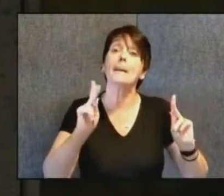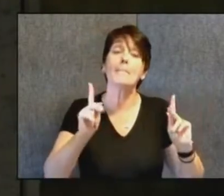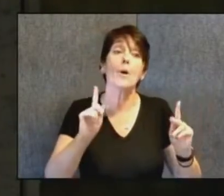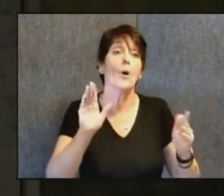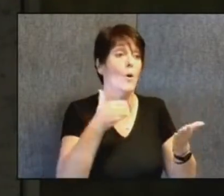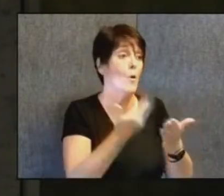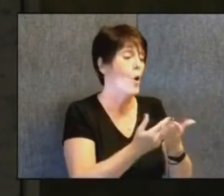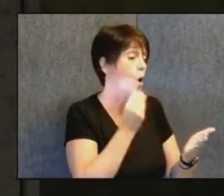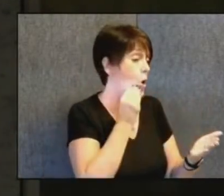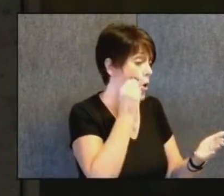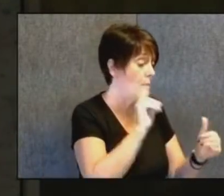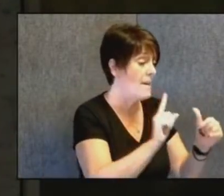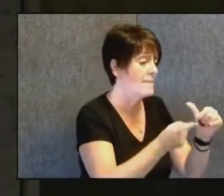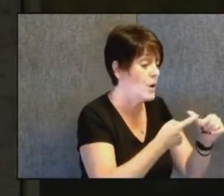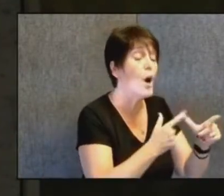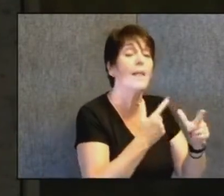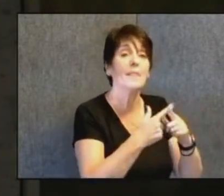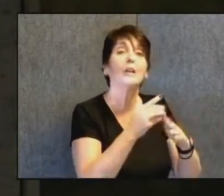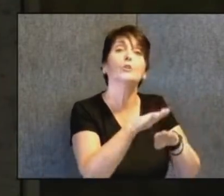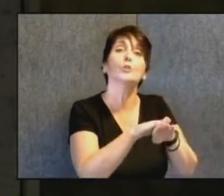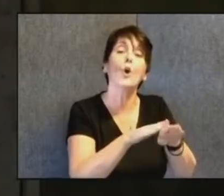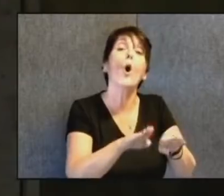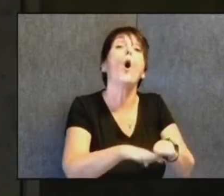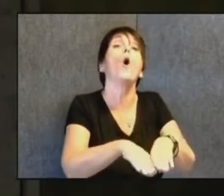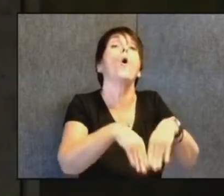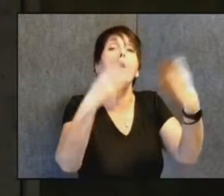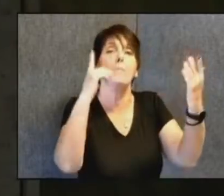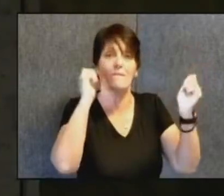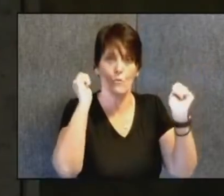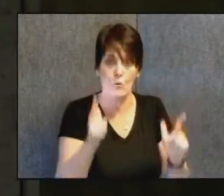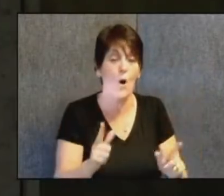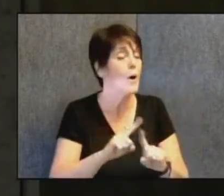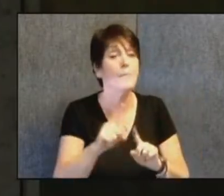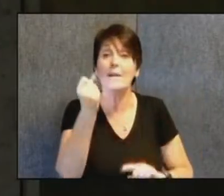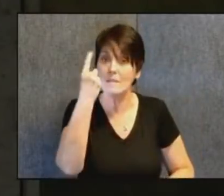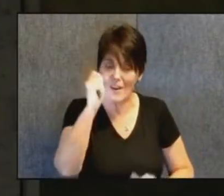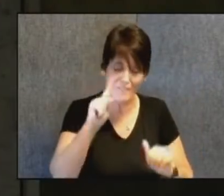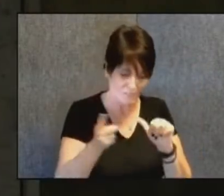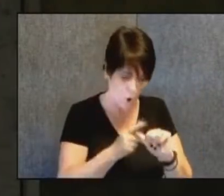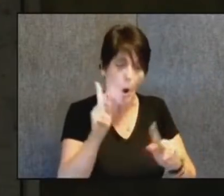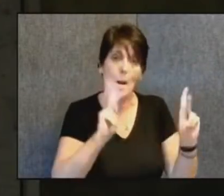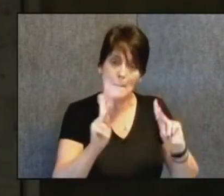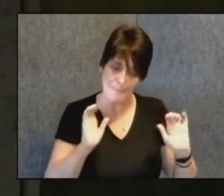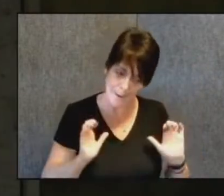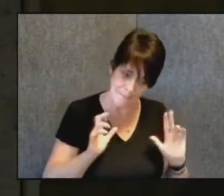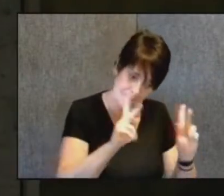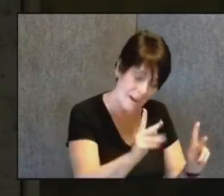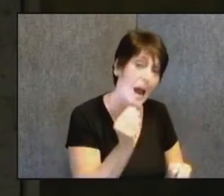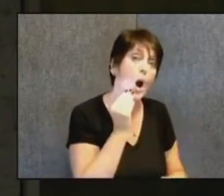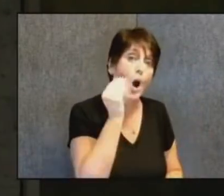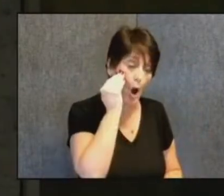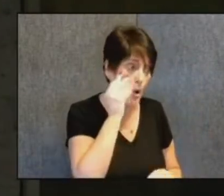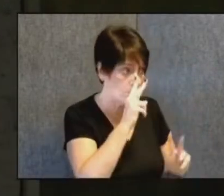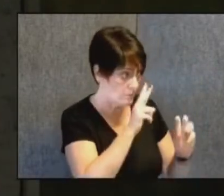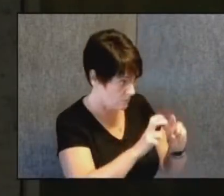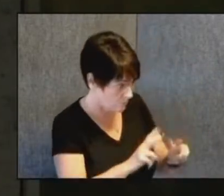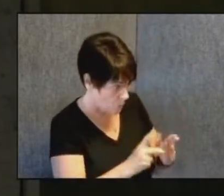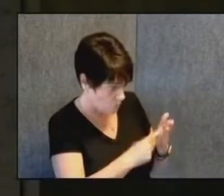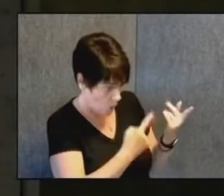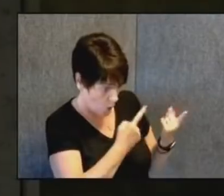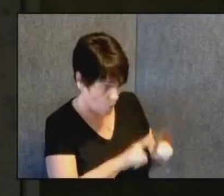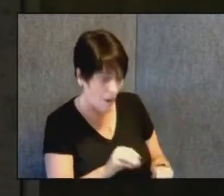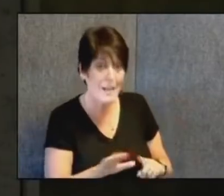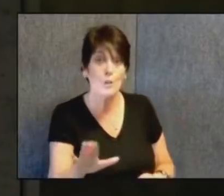there first, and then we'll start to slowly open it up for everybody. But we want to give a chance for folks to get back in and kind of assess what's gone on in